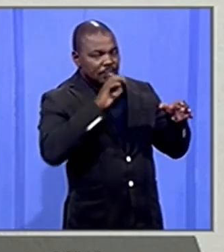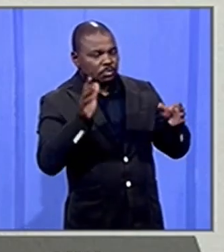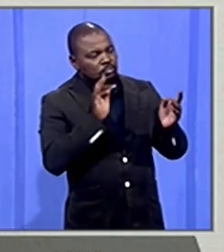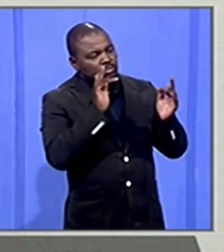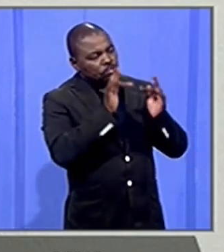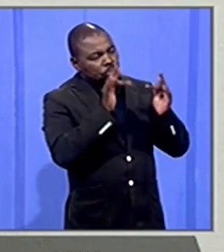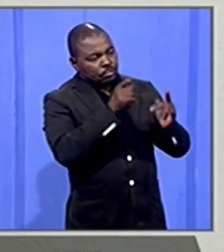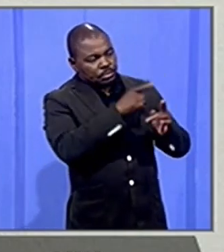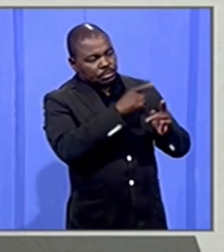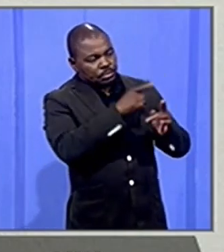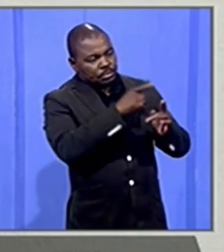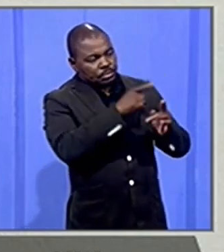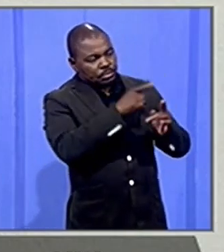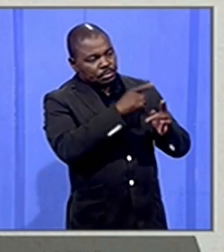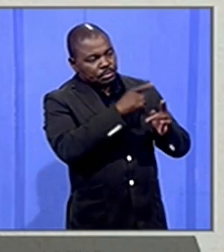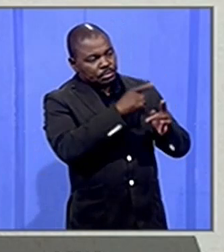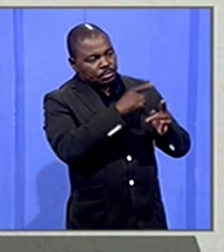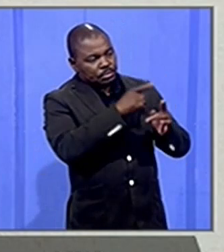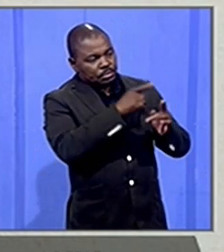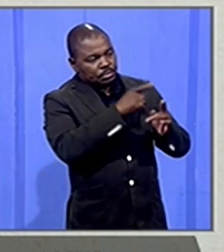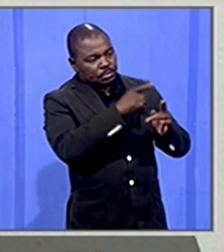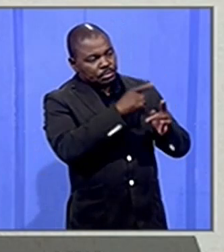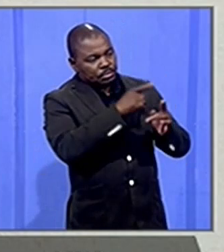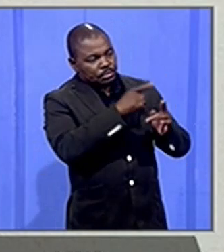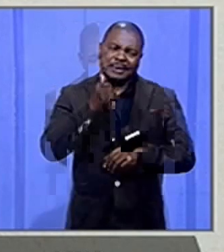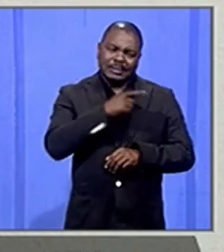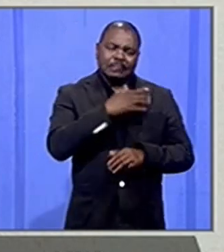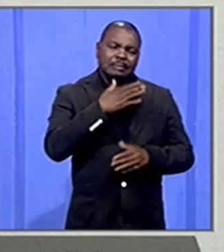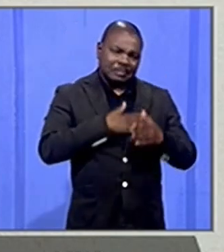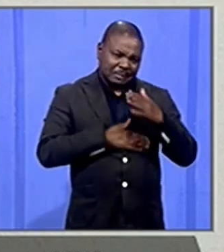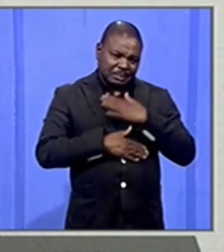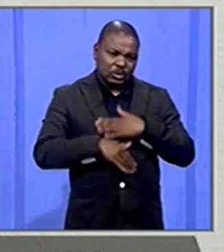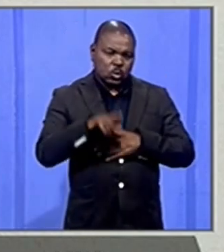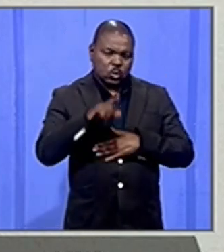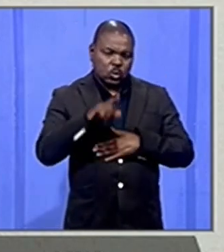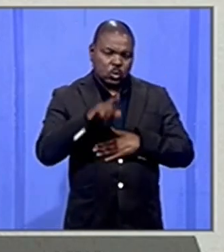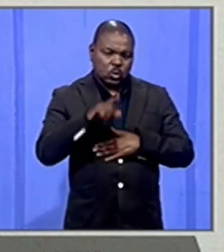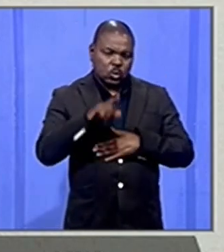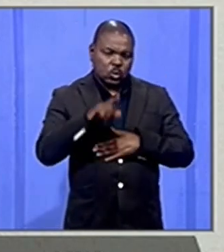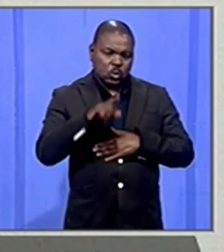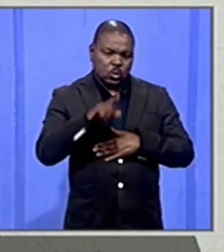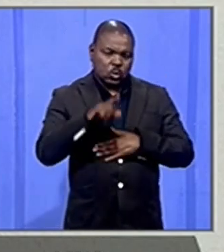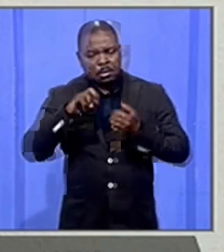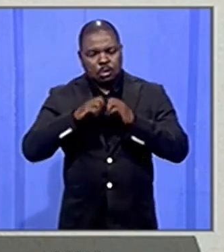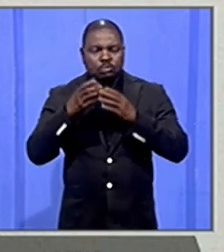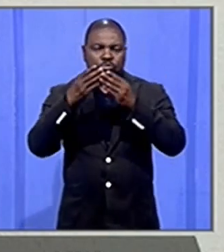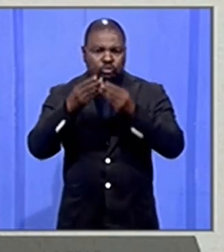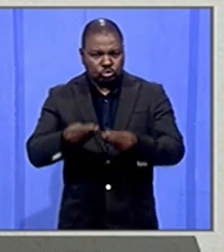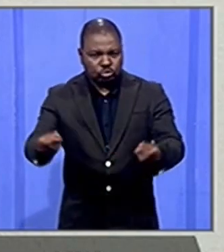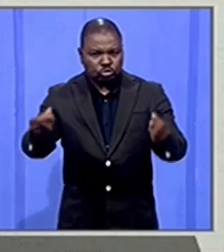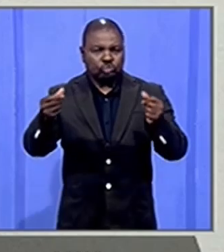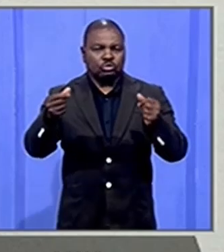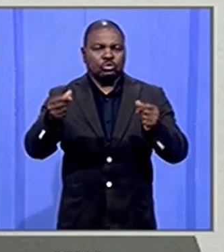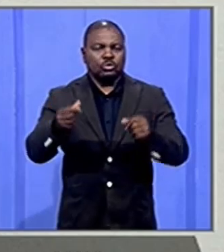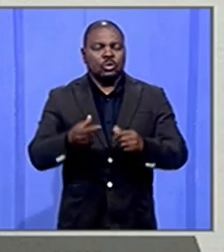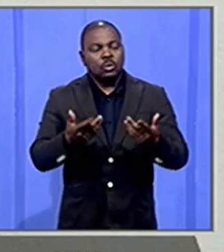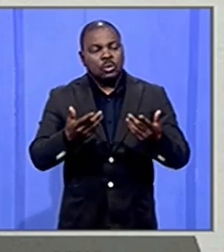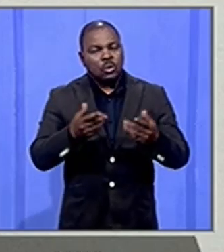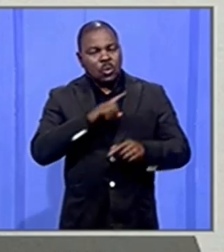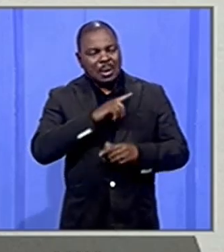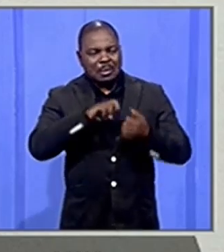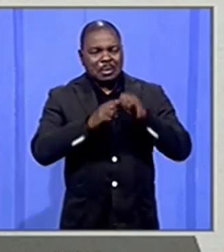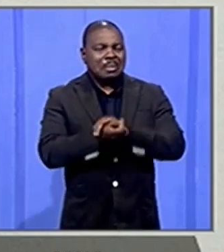mo batsading ba barutwana ba Mothusi Marumula go nna bopelotelele jaaka re ikemiseditse go fitlhelela ditharabololo tsa kagiso mo matshwenyegong